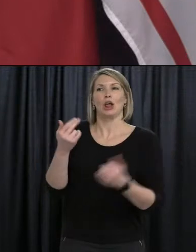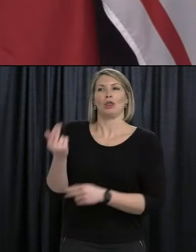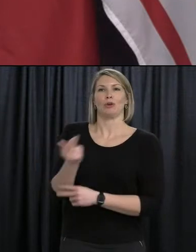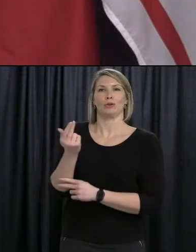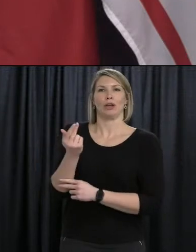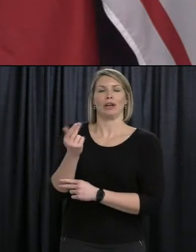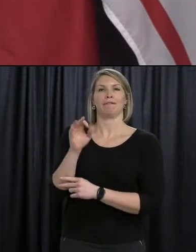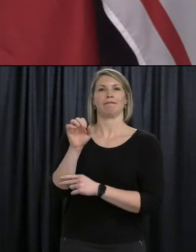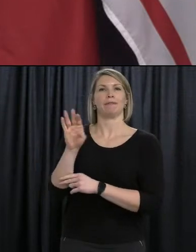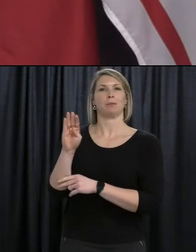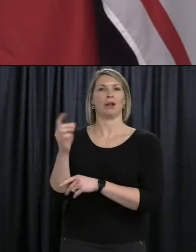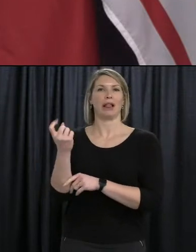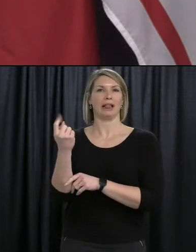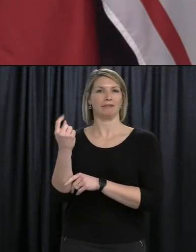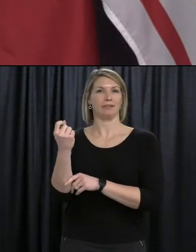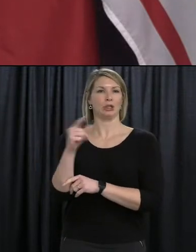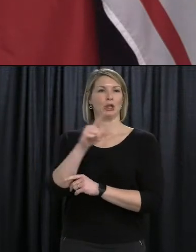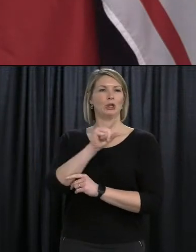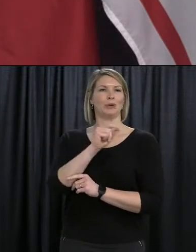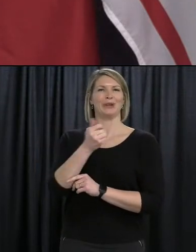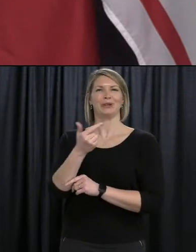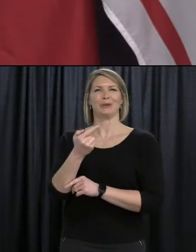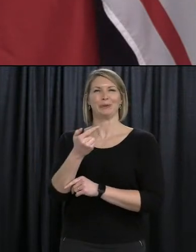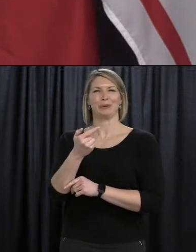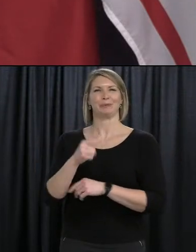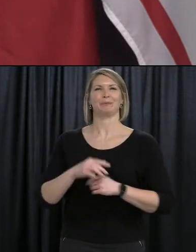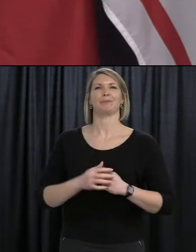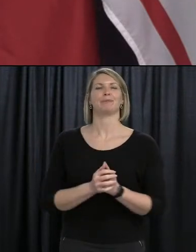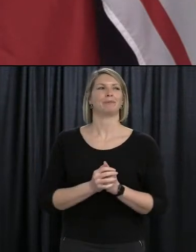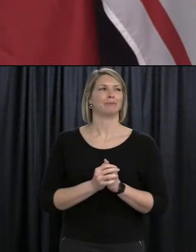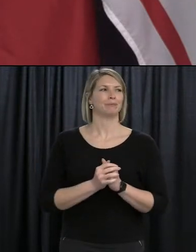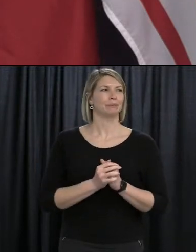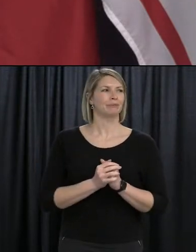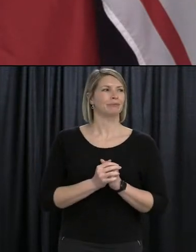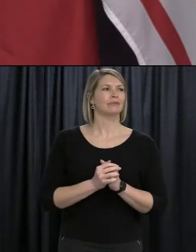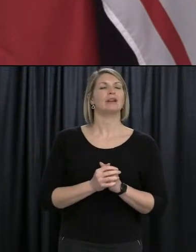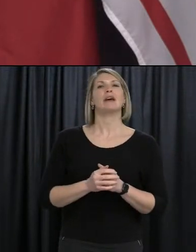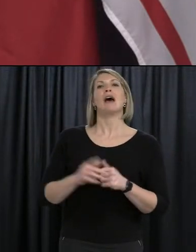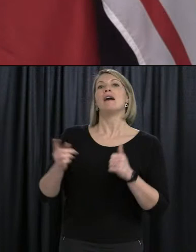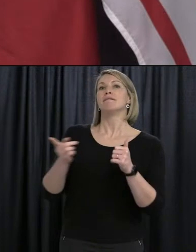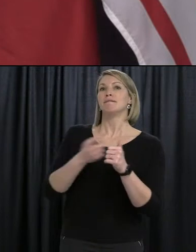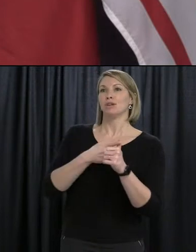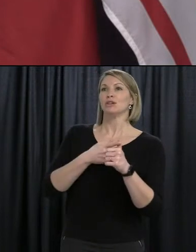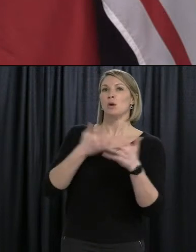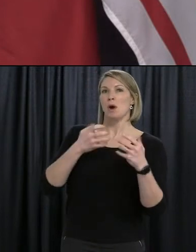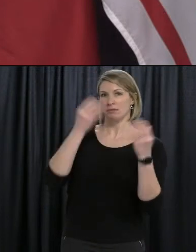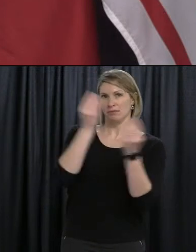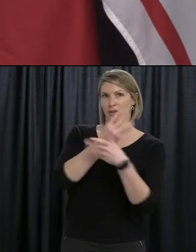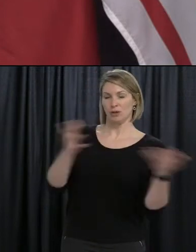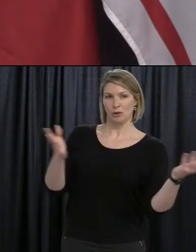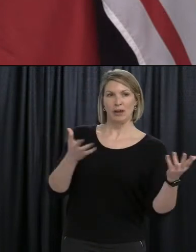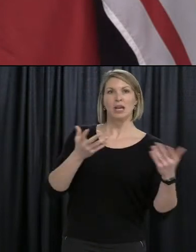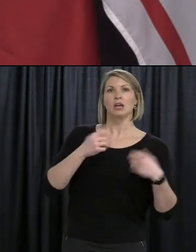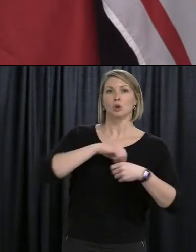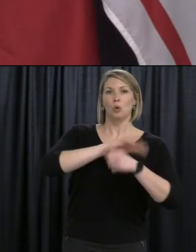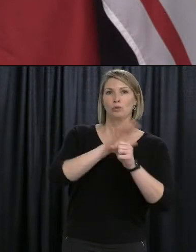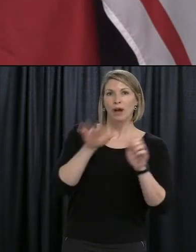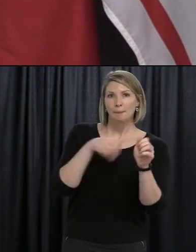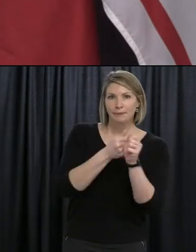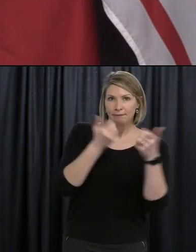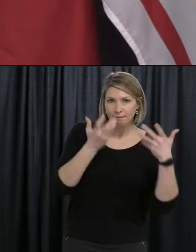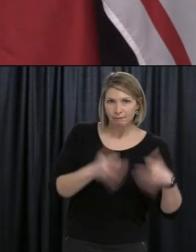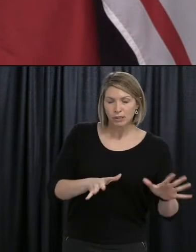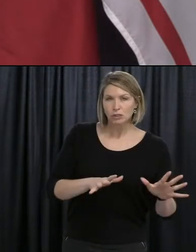11th, 2021. I just want to say that I will have a media availability after this to address